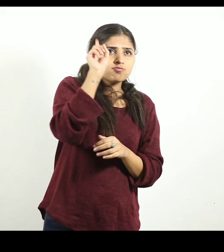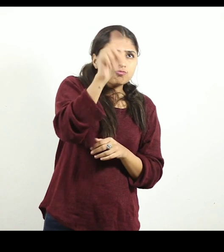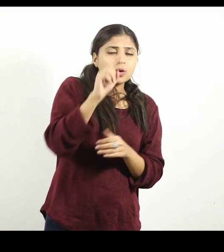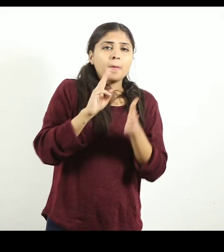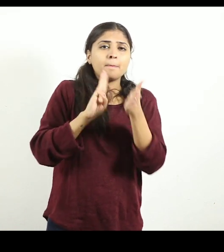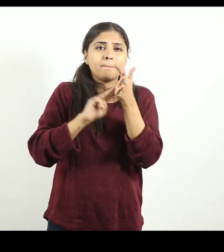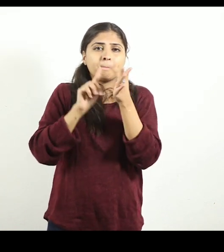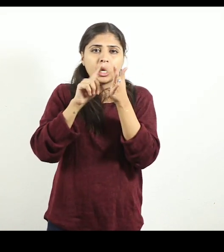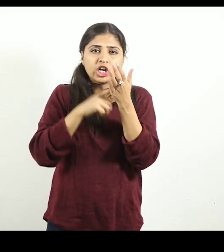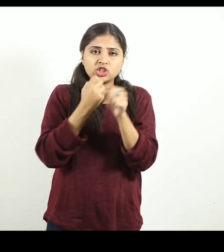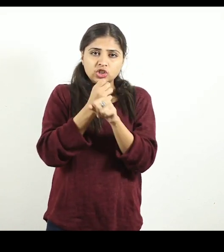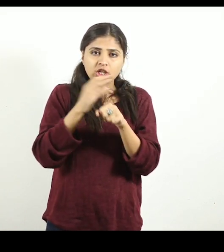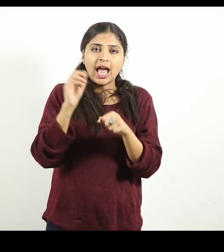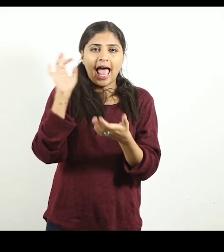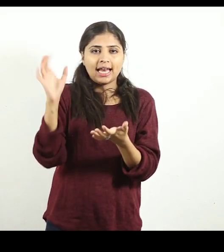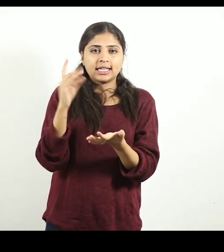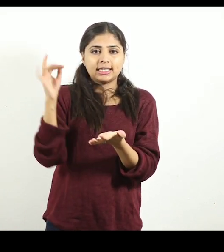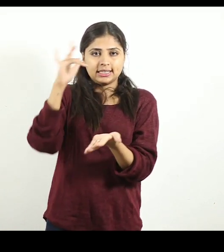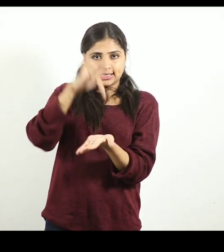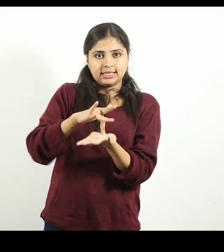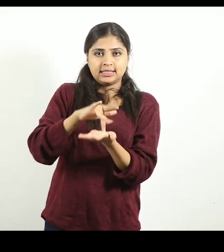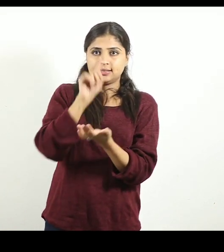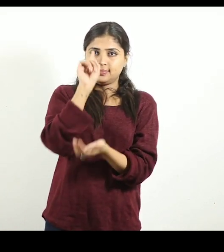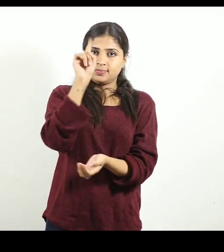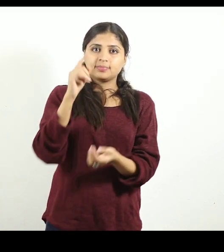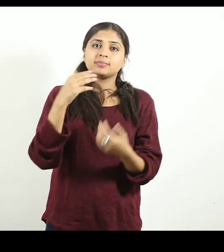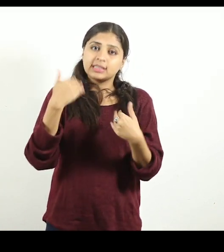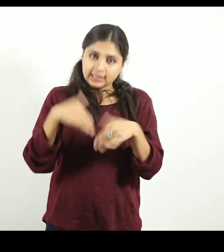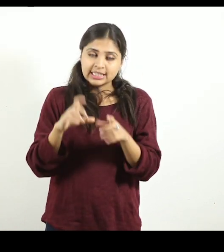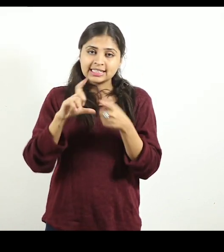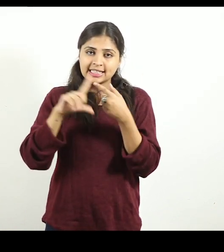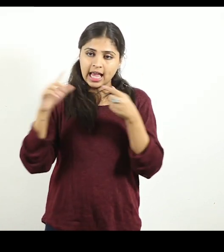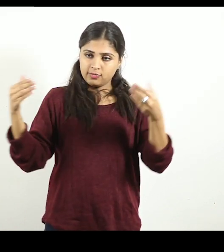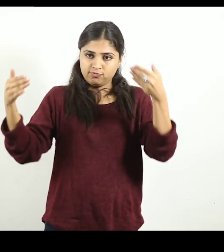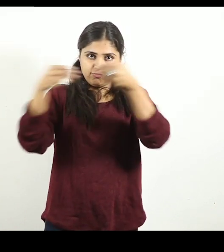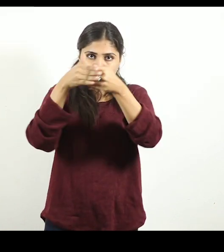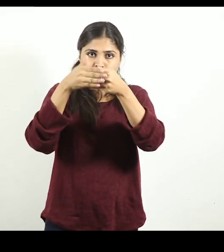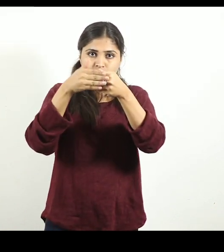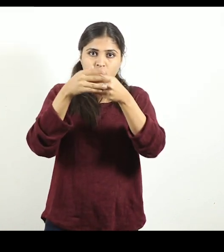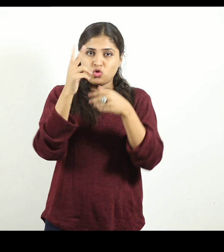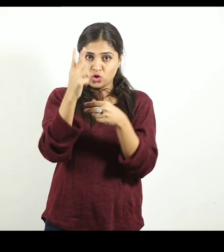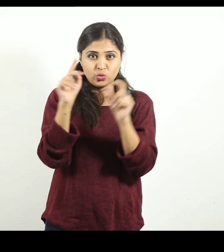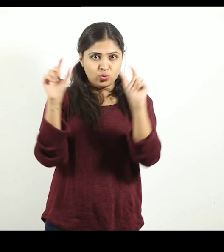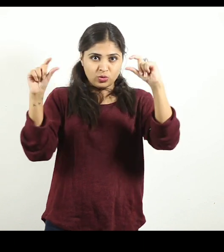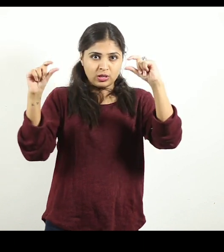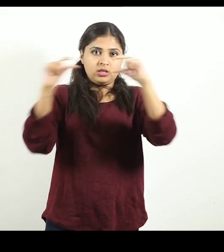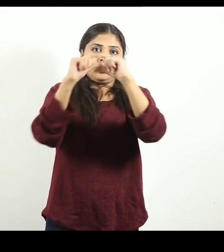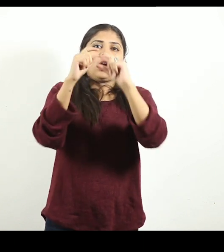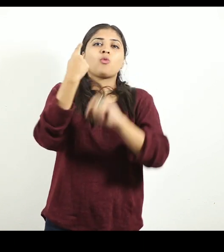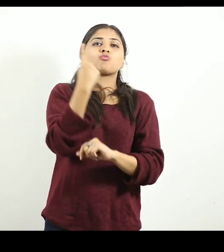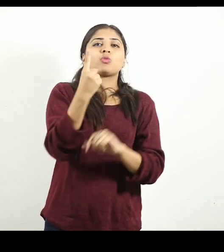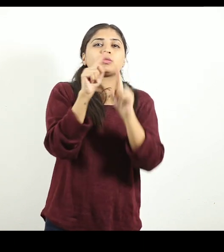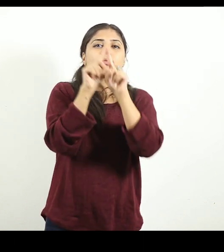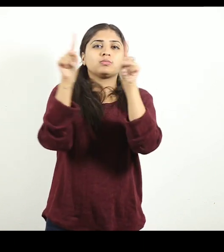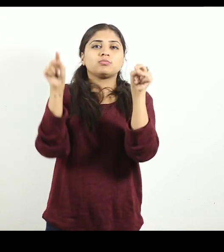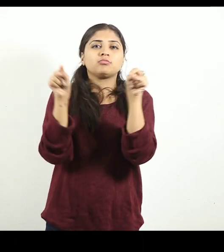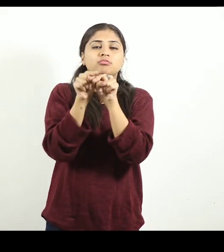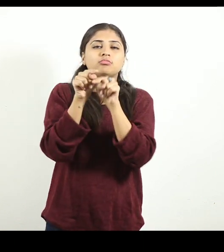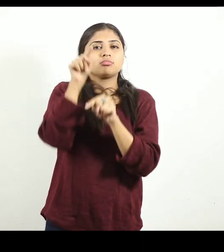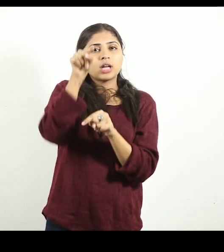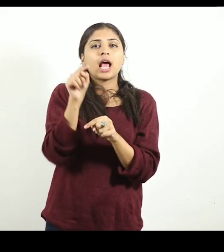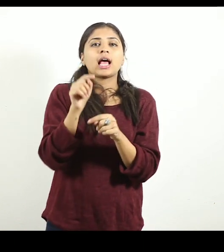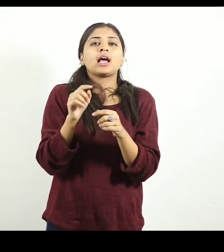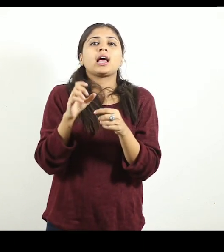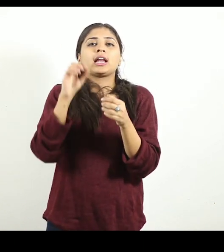in the row or column and the cell contents will be centered in the merged cell. Merge cells. To